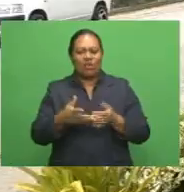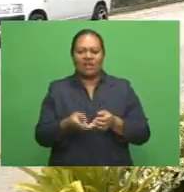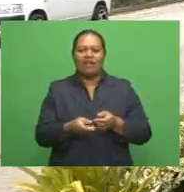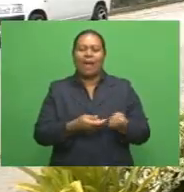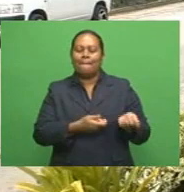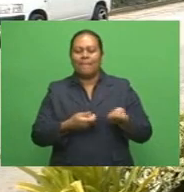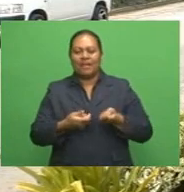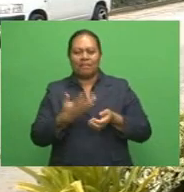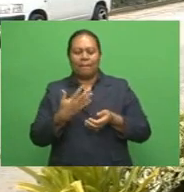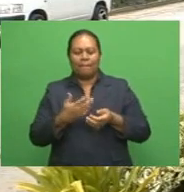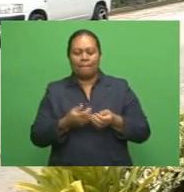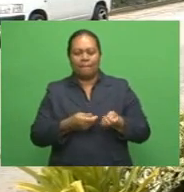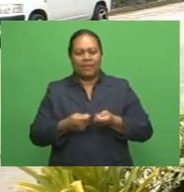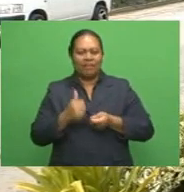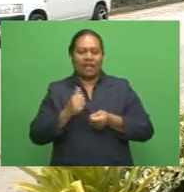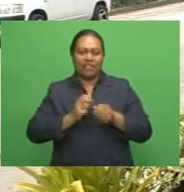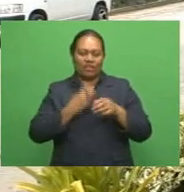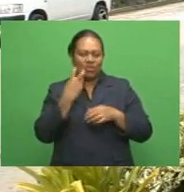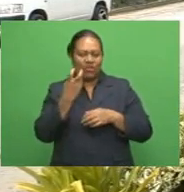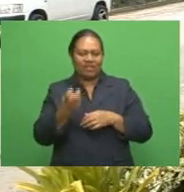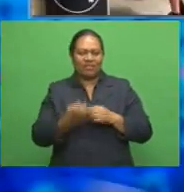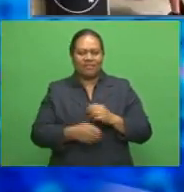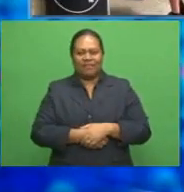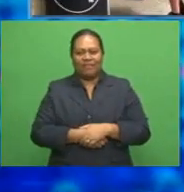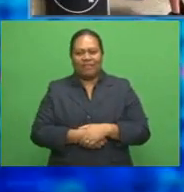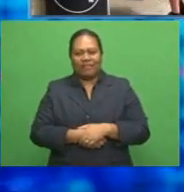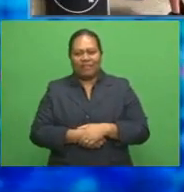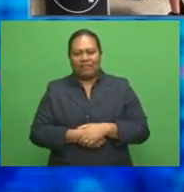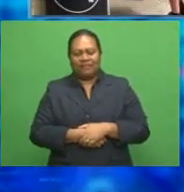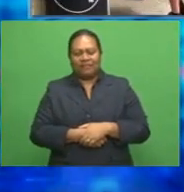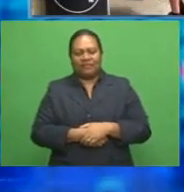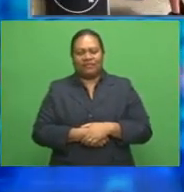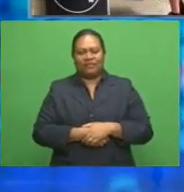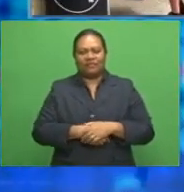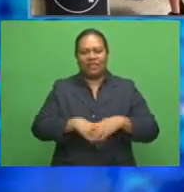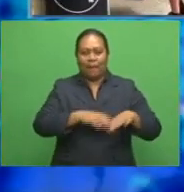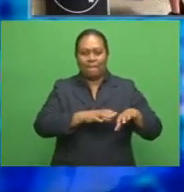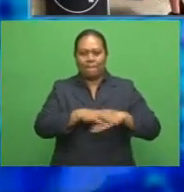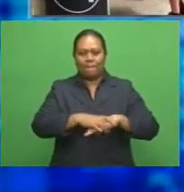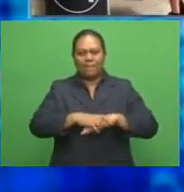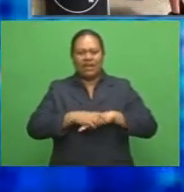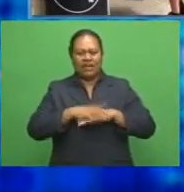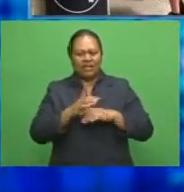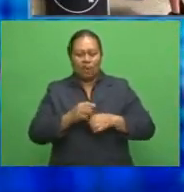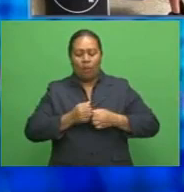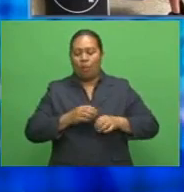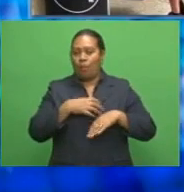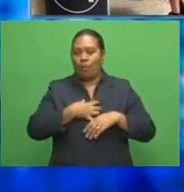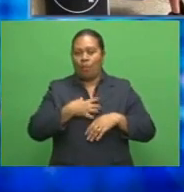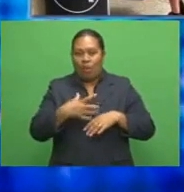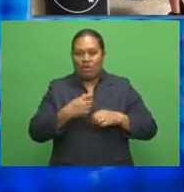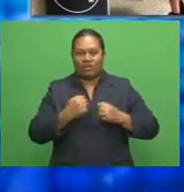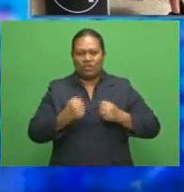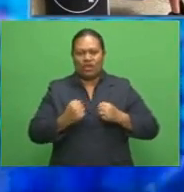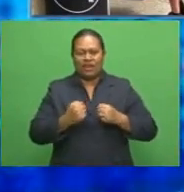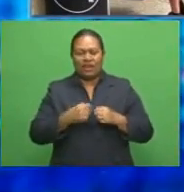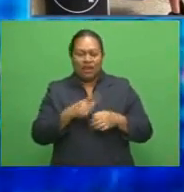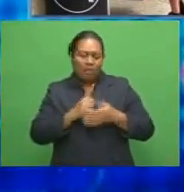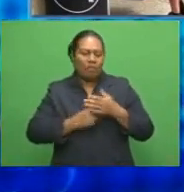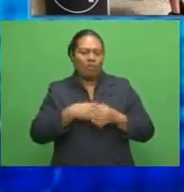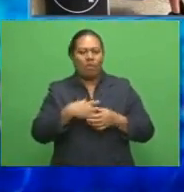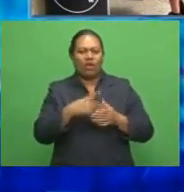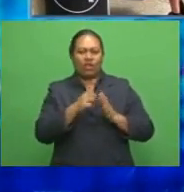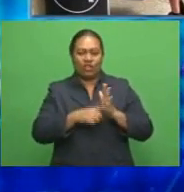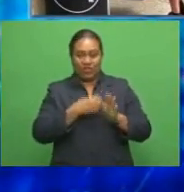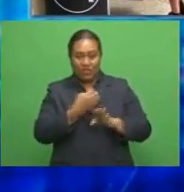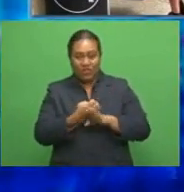recovery. Kritika Kumar, FBC News. British retail sales grew more strongly than expected in June. They returned to